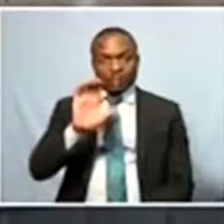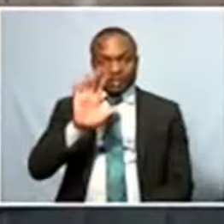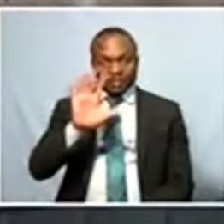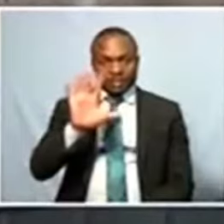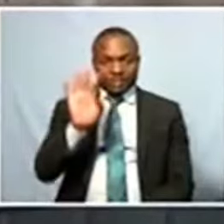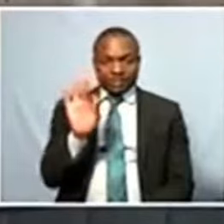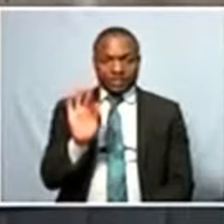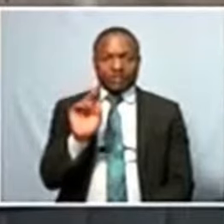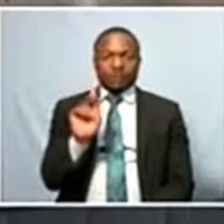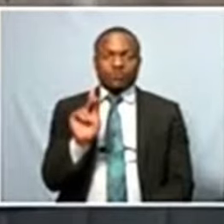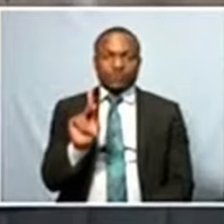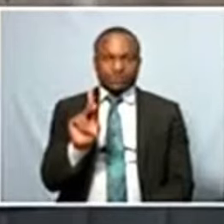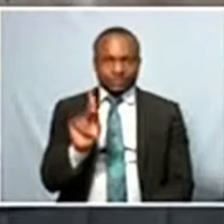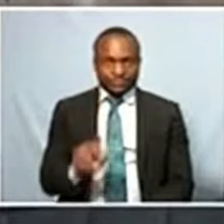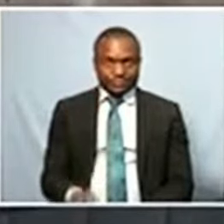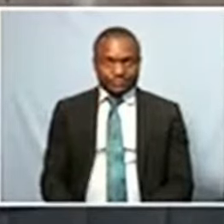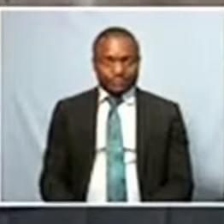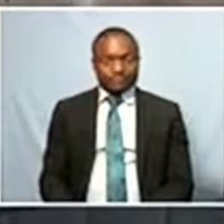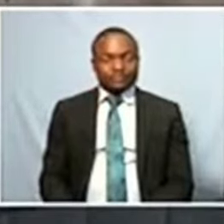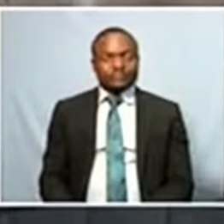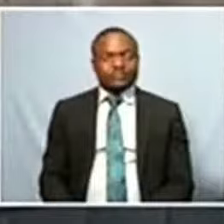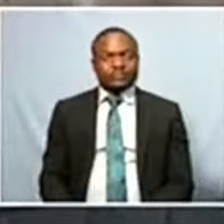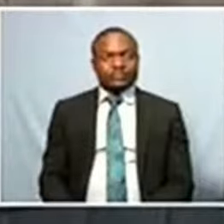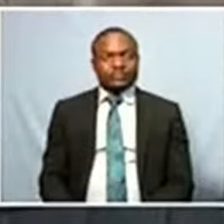659 kwacha.